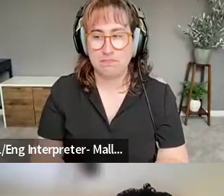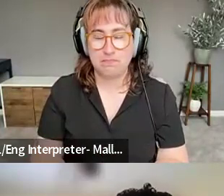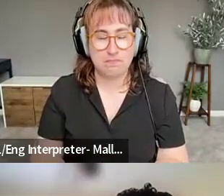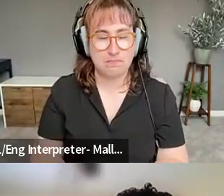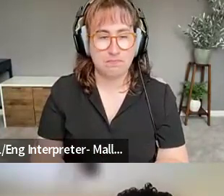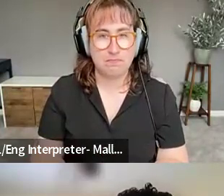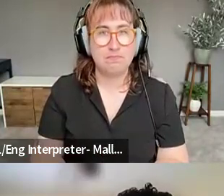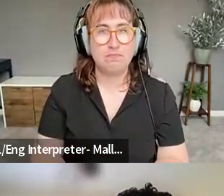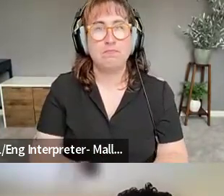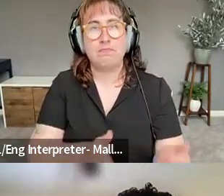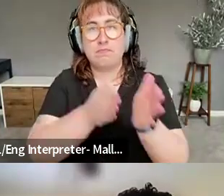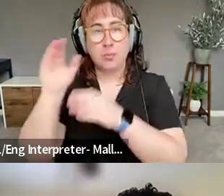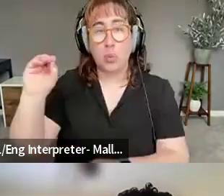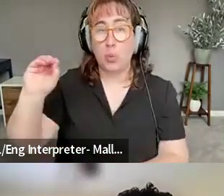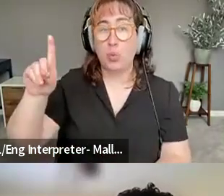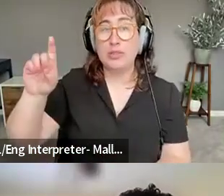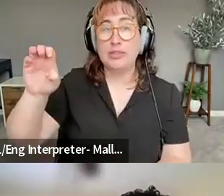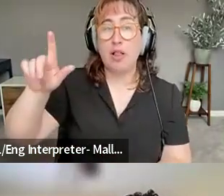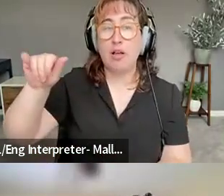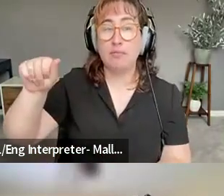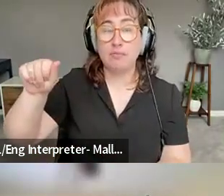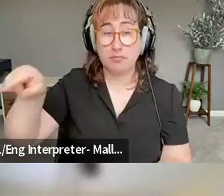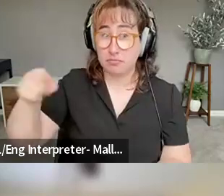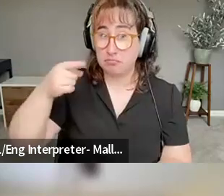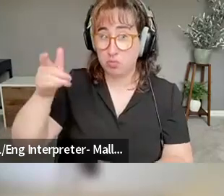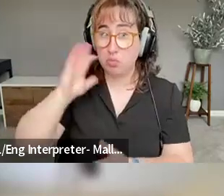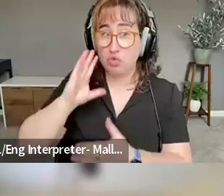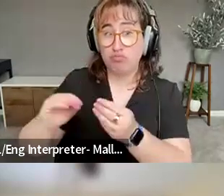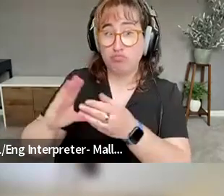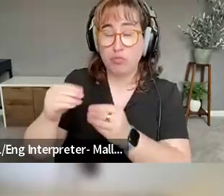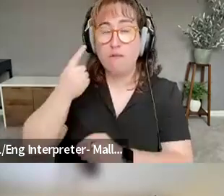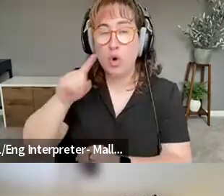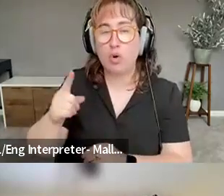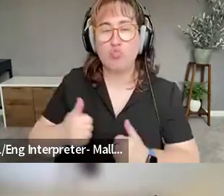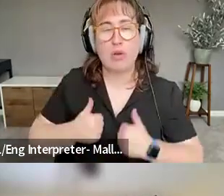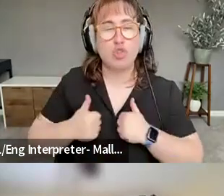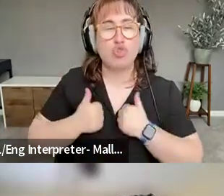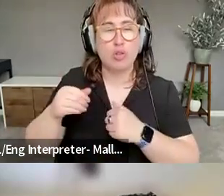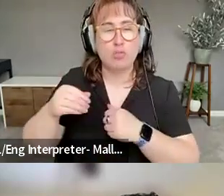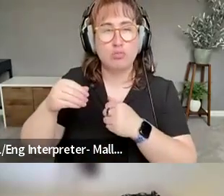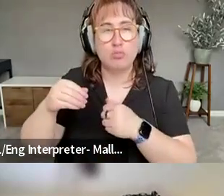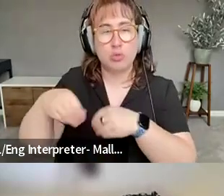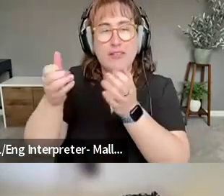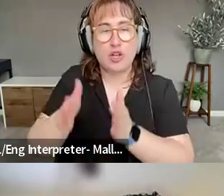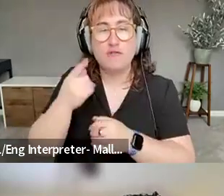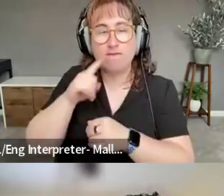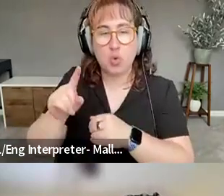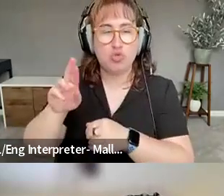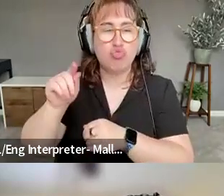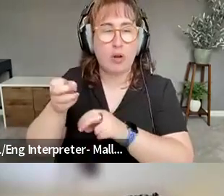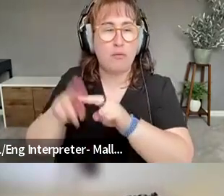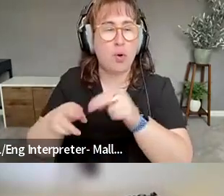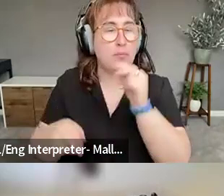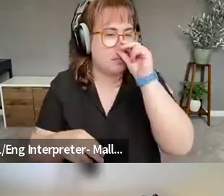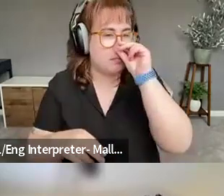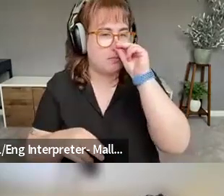All right, and we have Miss Odelia. Odelia is also going to share an update for the residential providers regarding rate reform. Sure. Thank you,